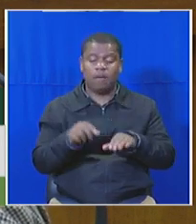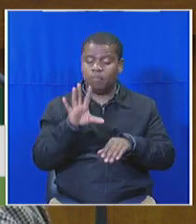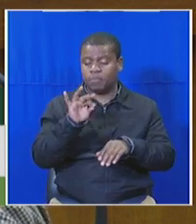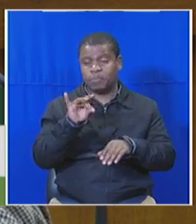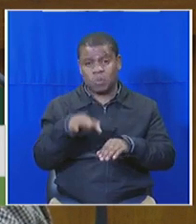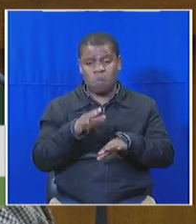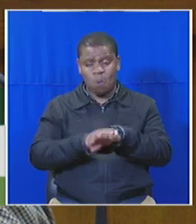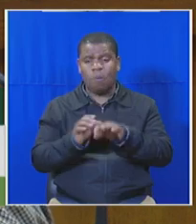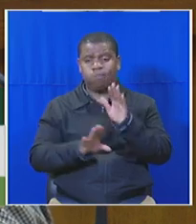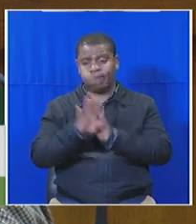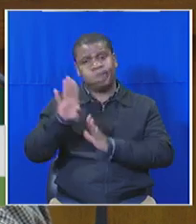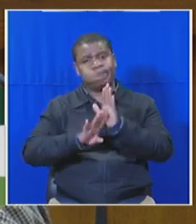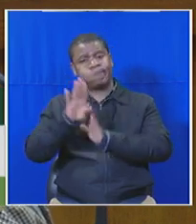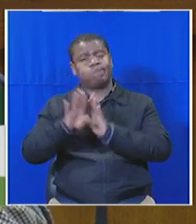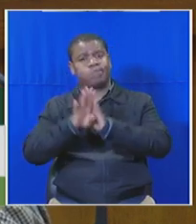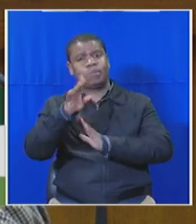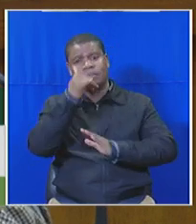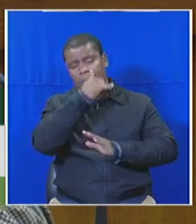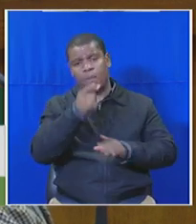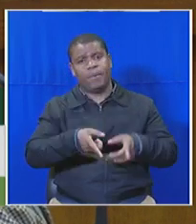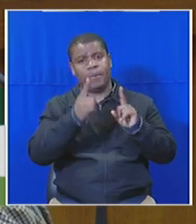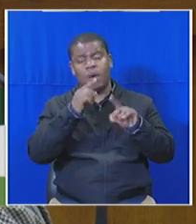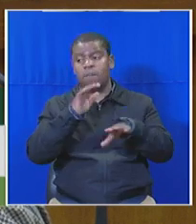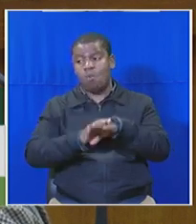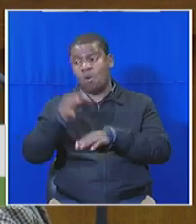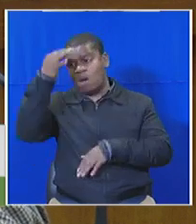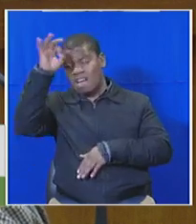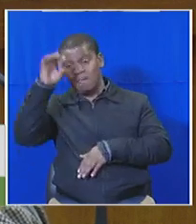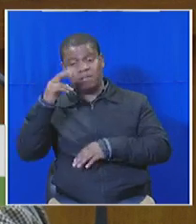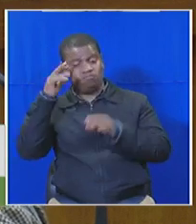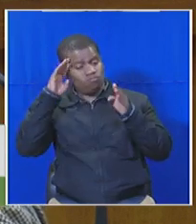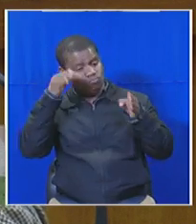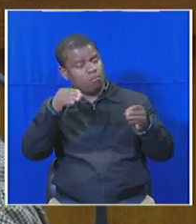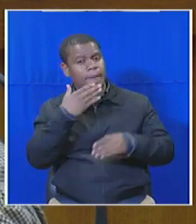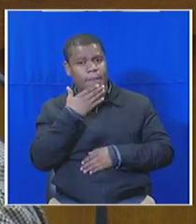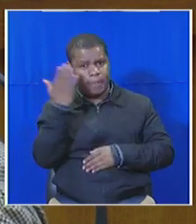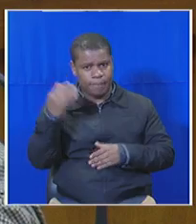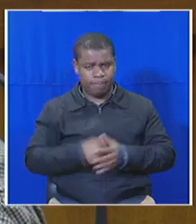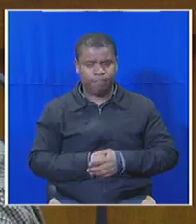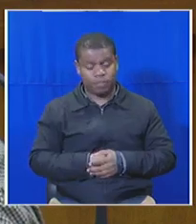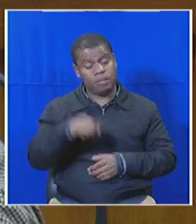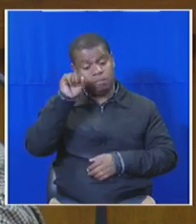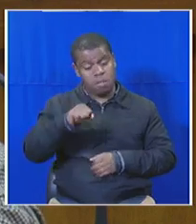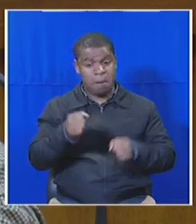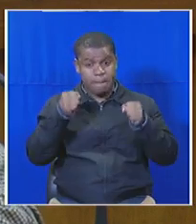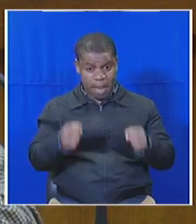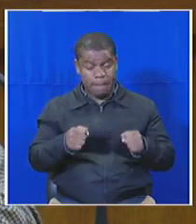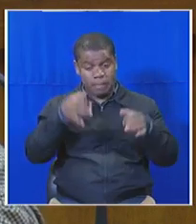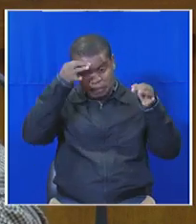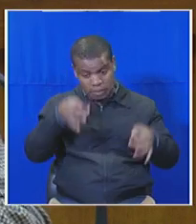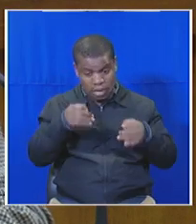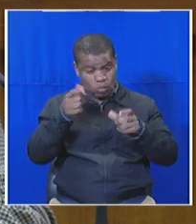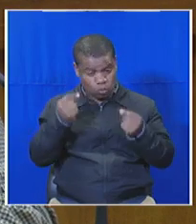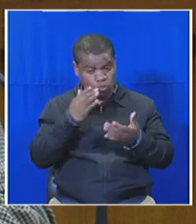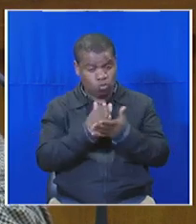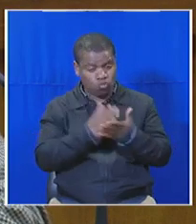not receiving any kind of adequate response from the government. Firm and decisive steps must be taken to root